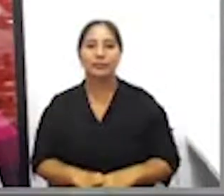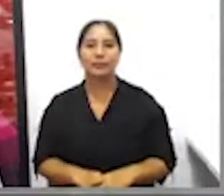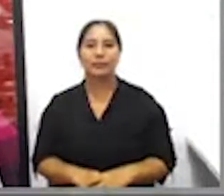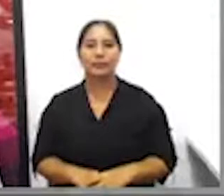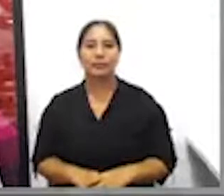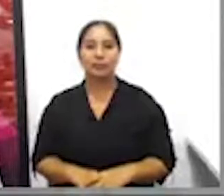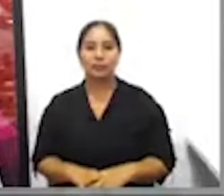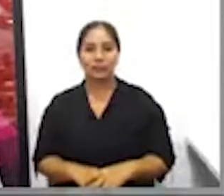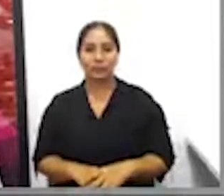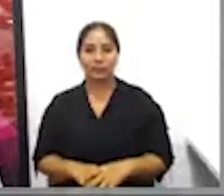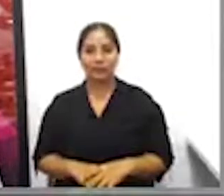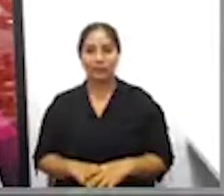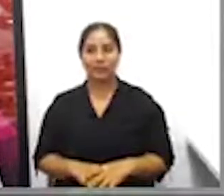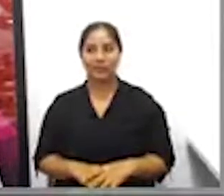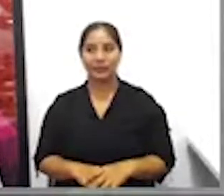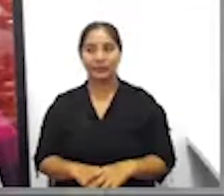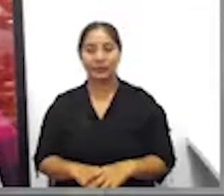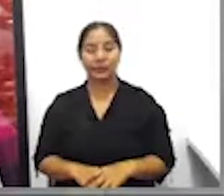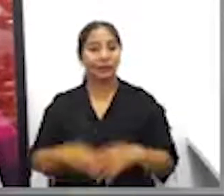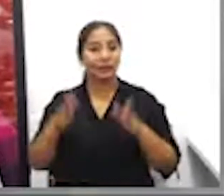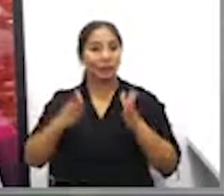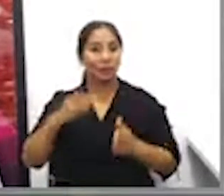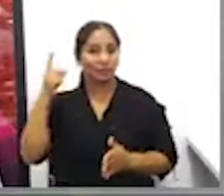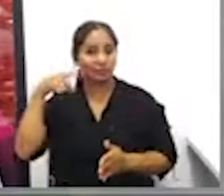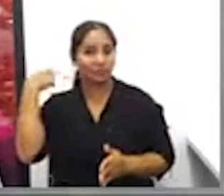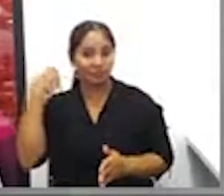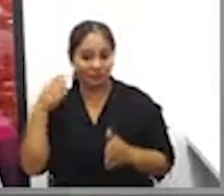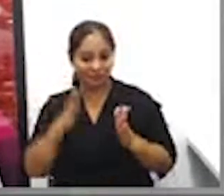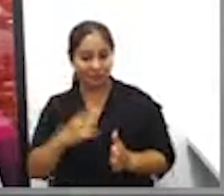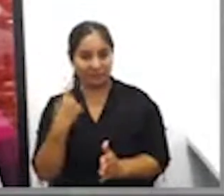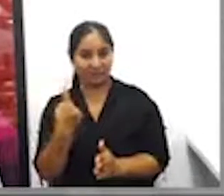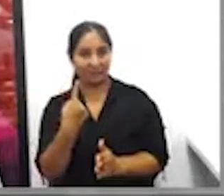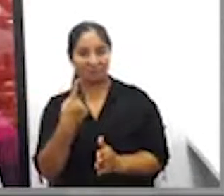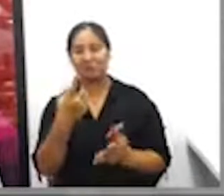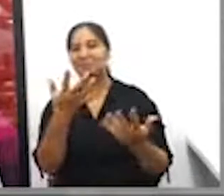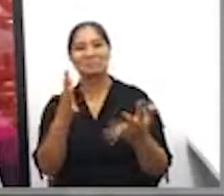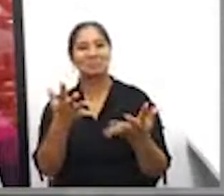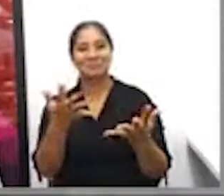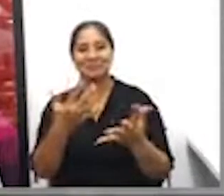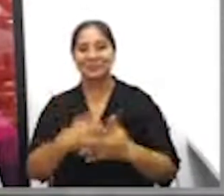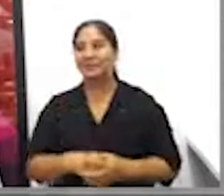There's not a woman in this room who has not been disrespected at some point.